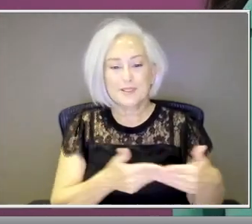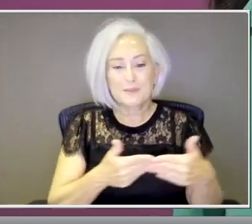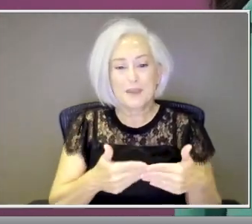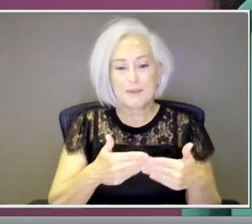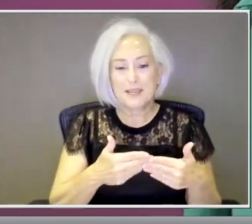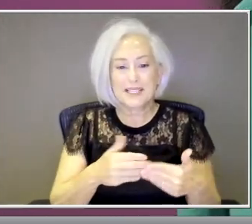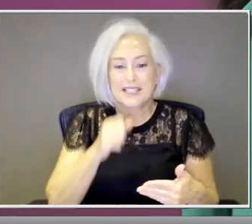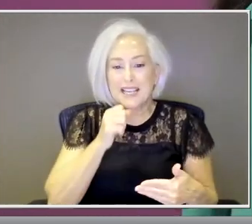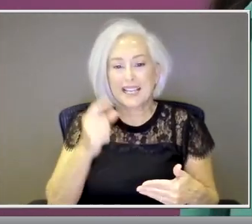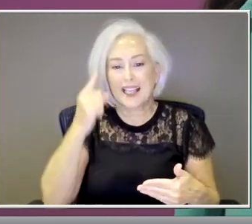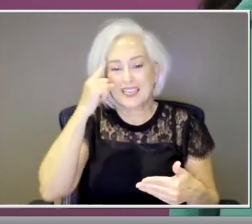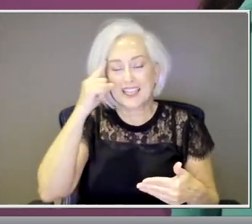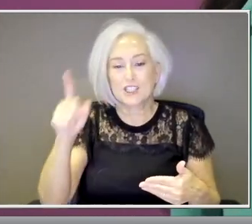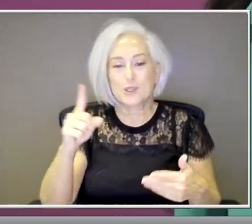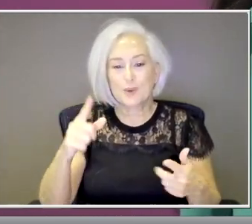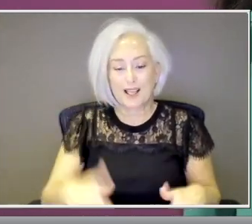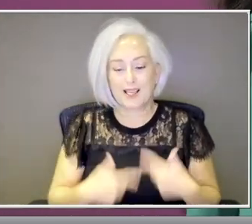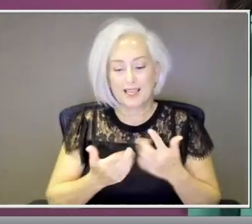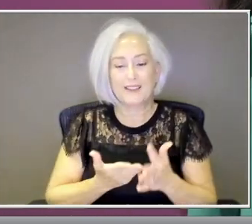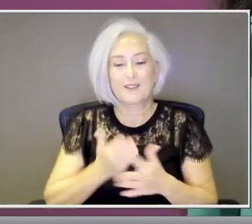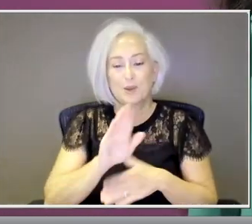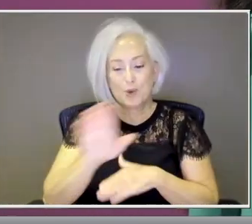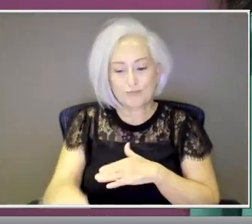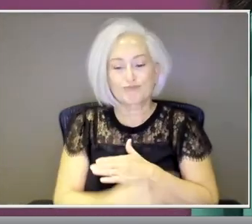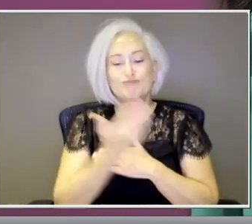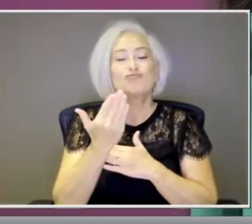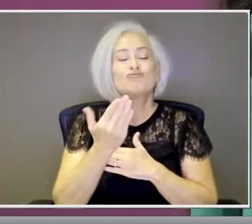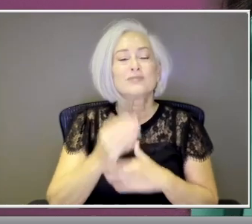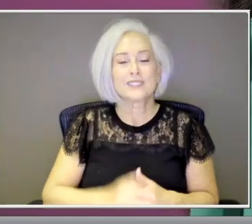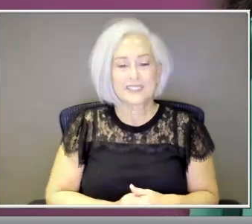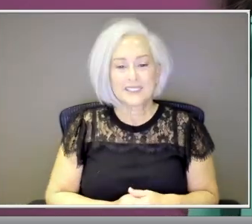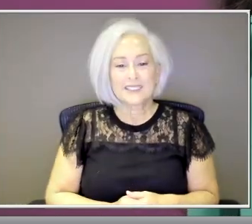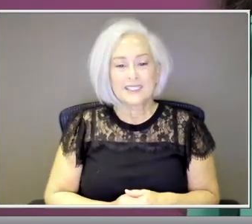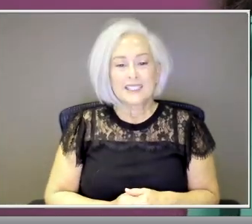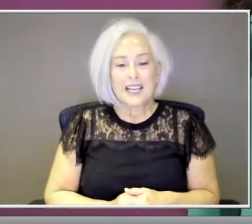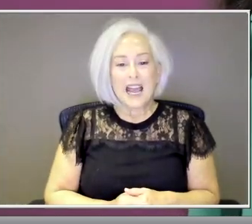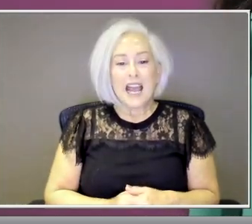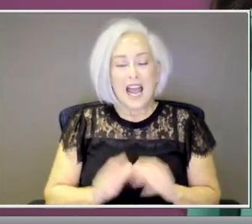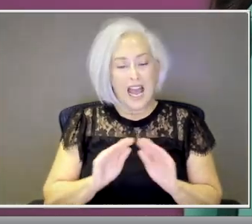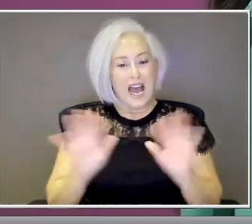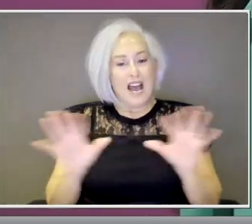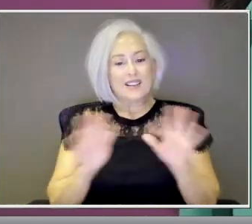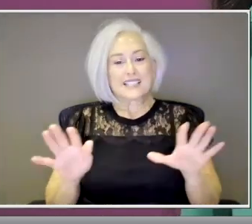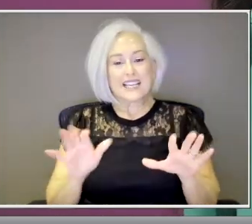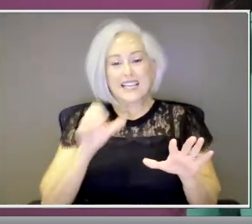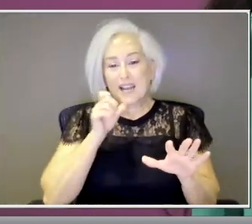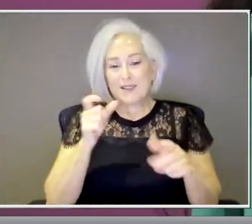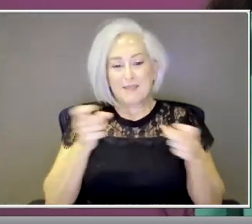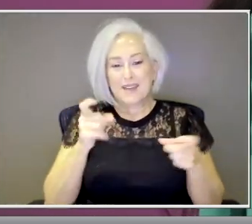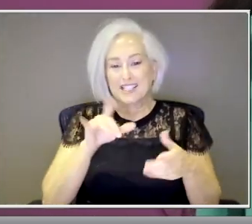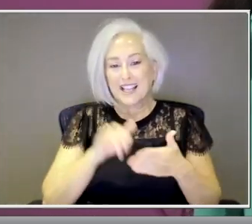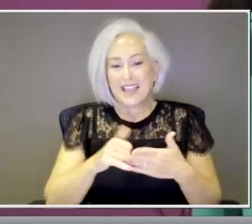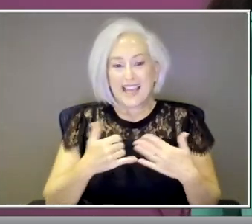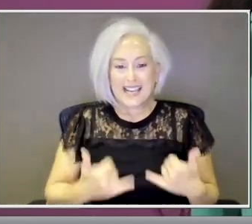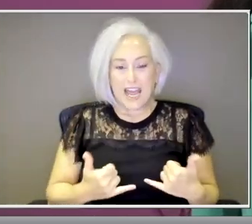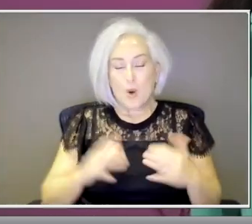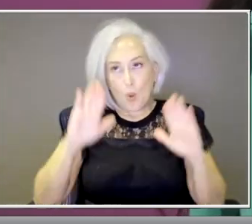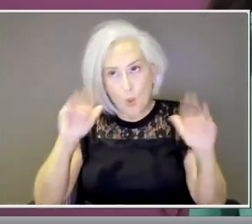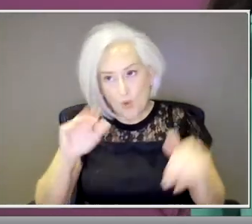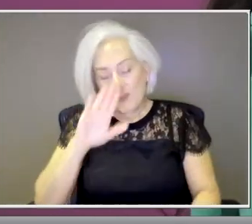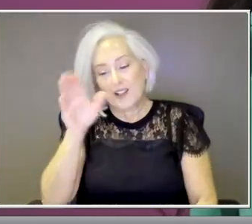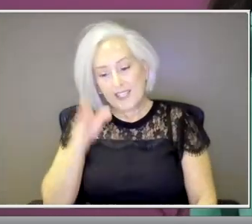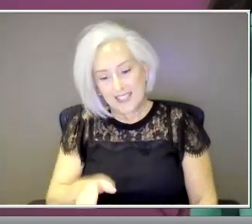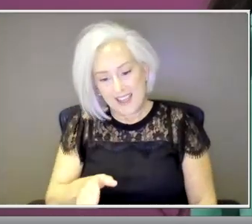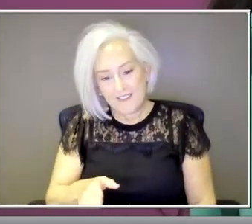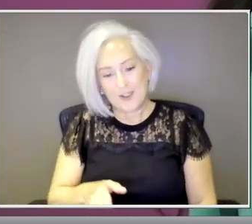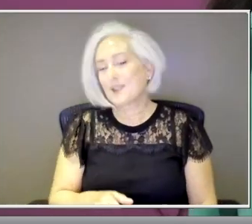like survive through the night. Oh my gosh. And obviously I'm not dealing with that yet, hopefully never. But yeah,